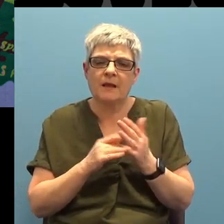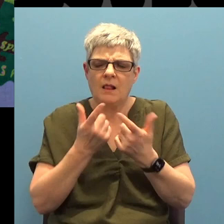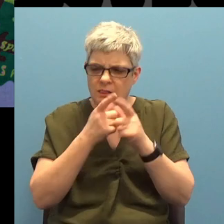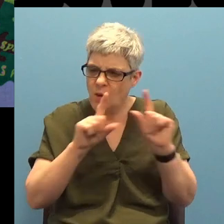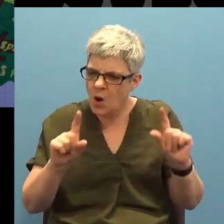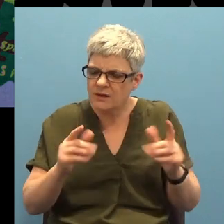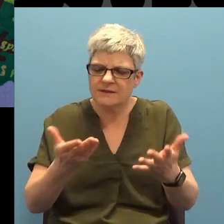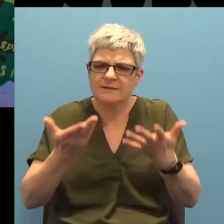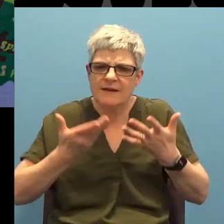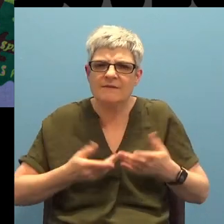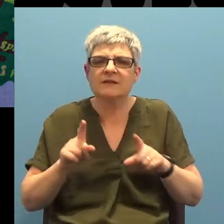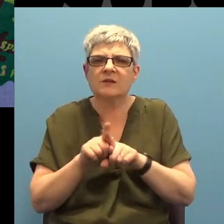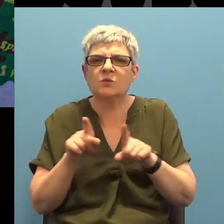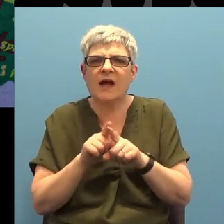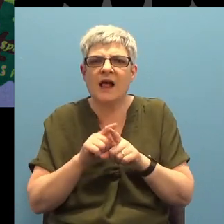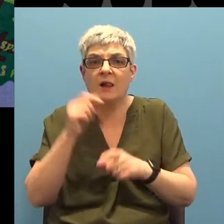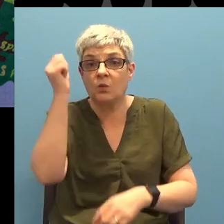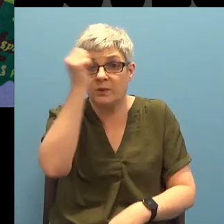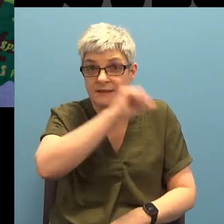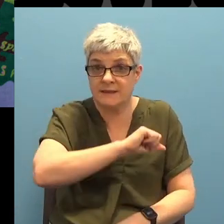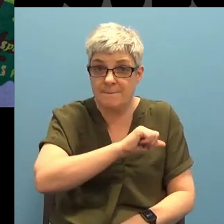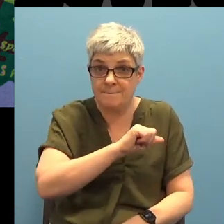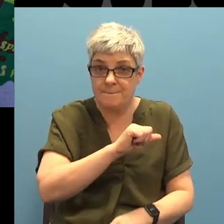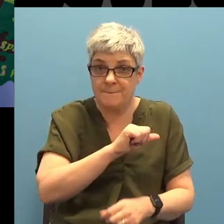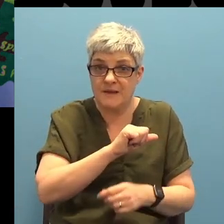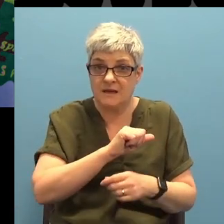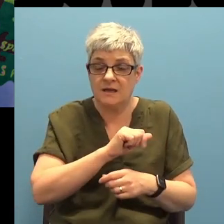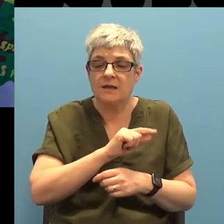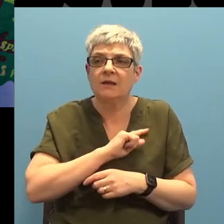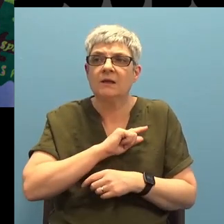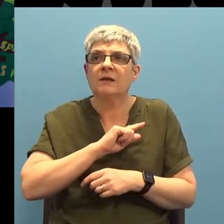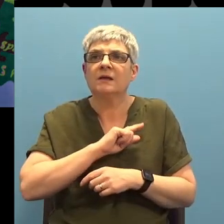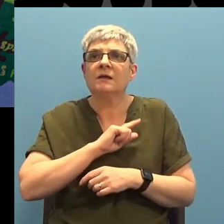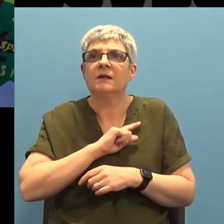And Lord, give us too wisdom as we